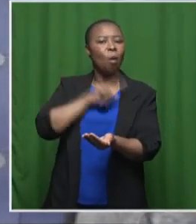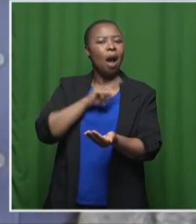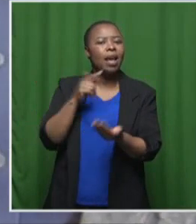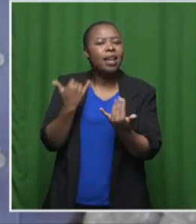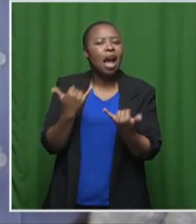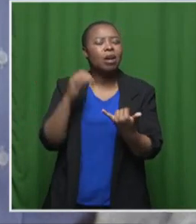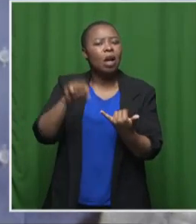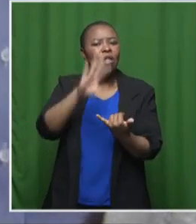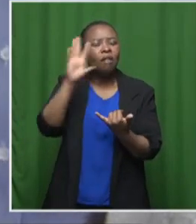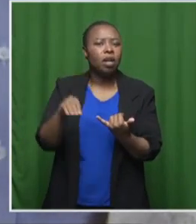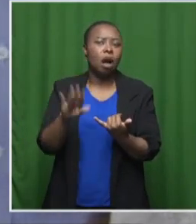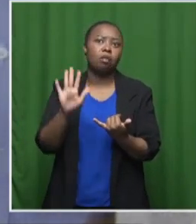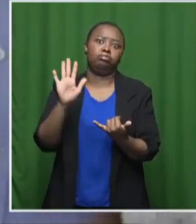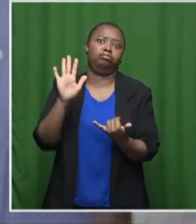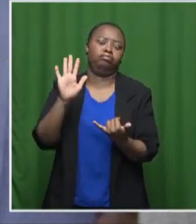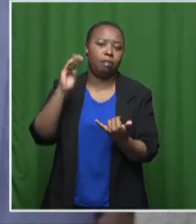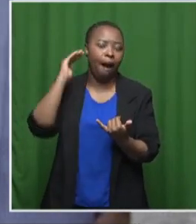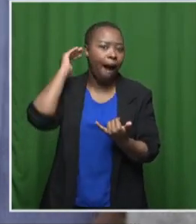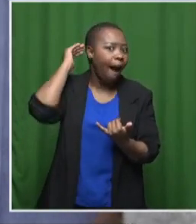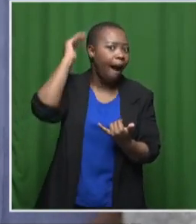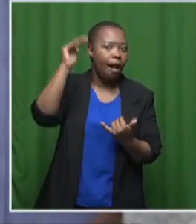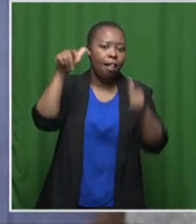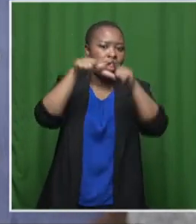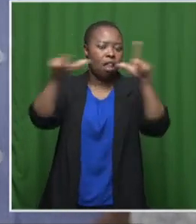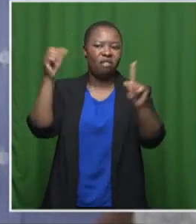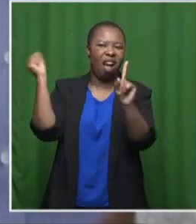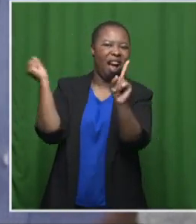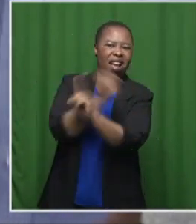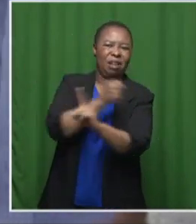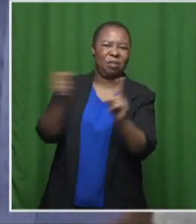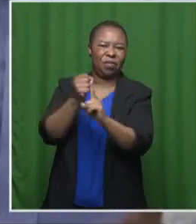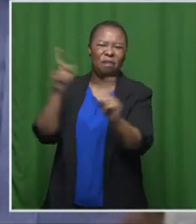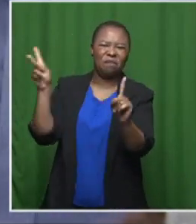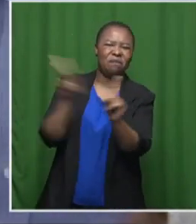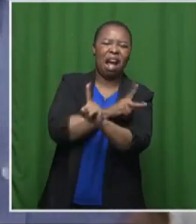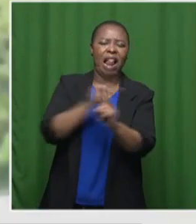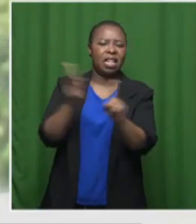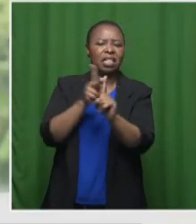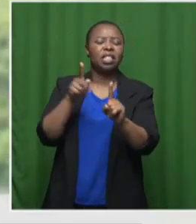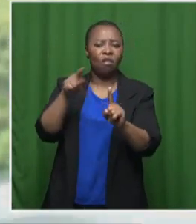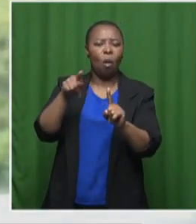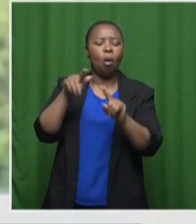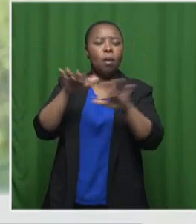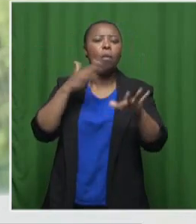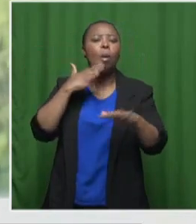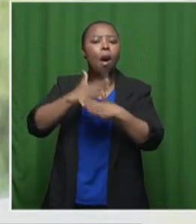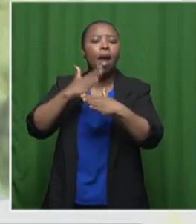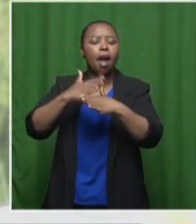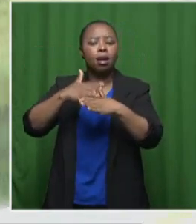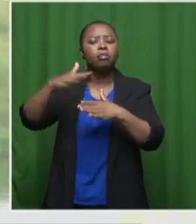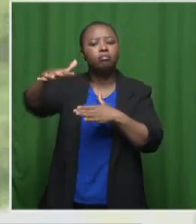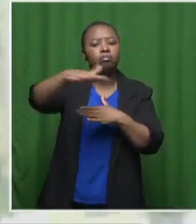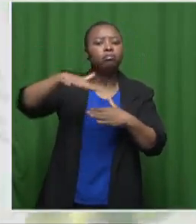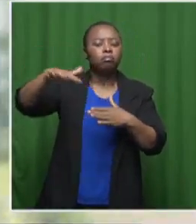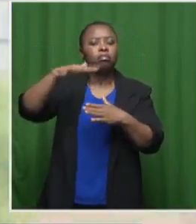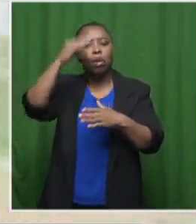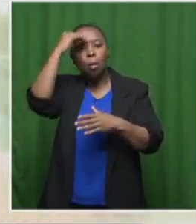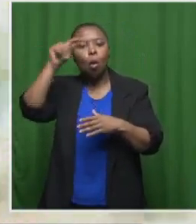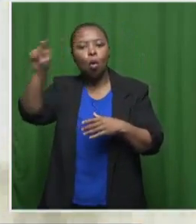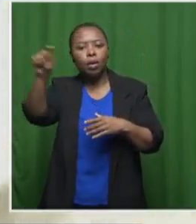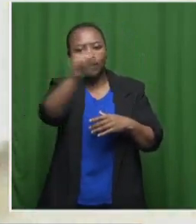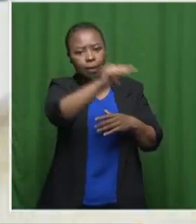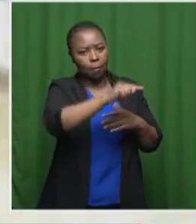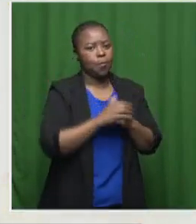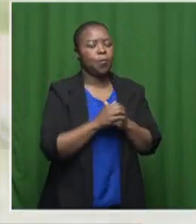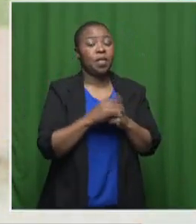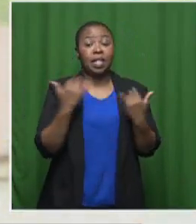an incredibly high level of assault and violence against enforcement staff. Authorities say a set of protocols for the use